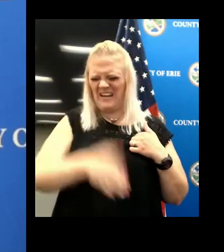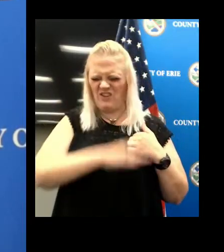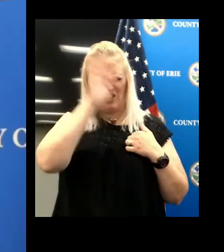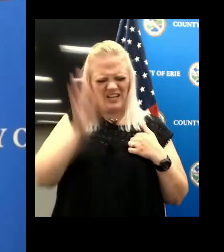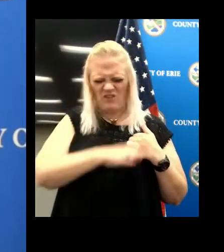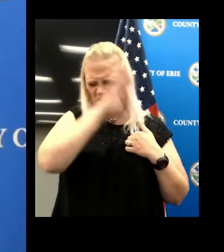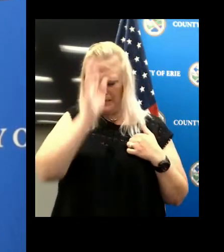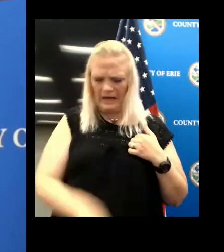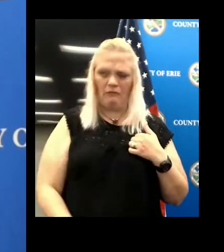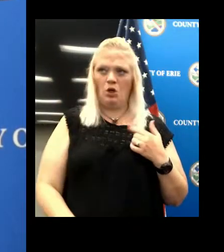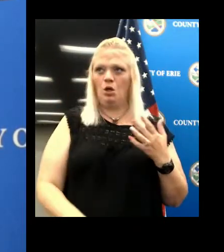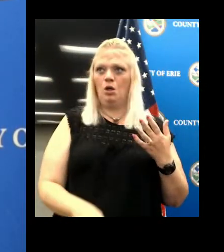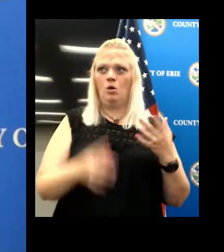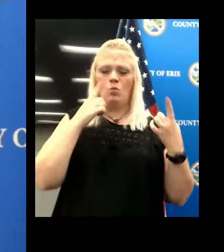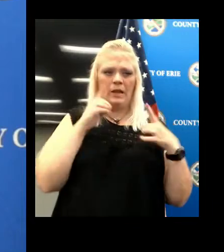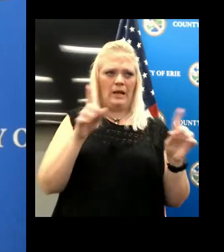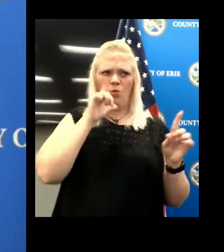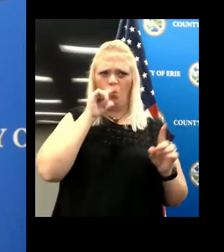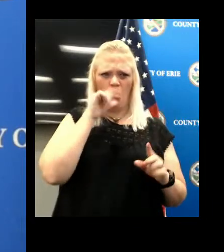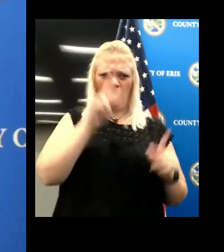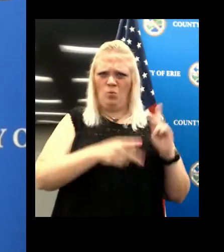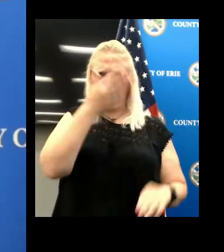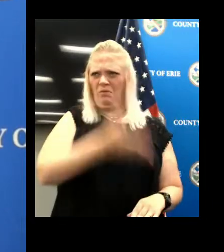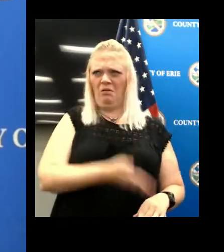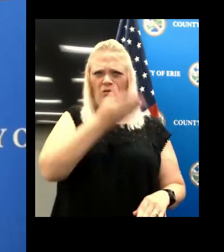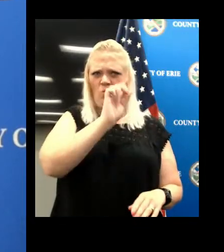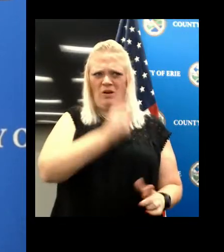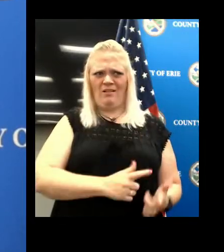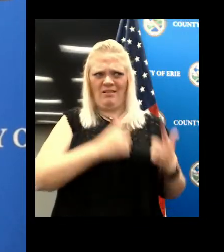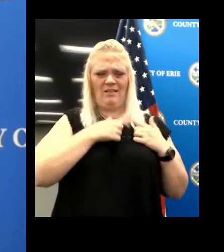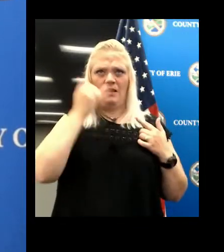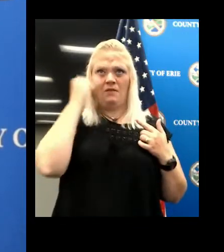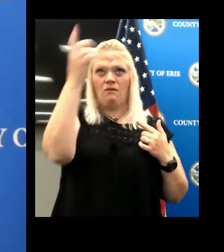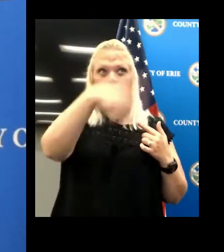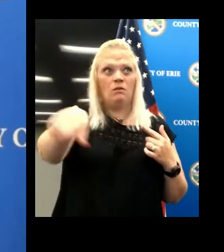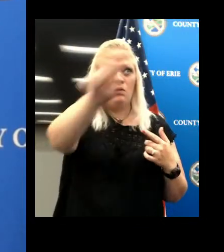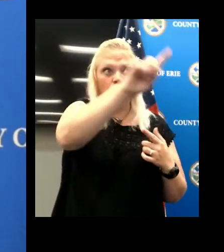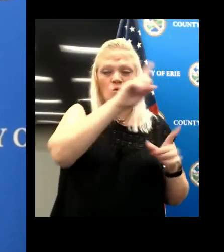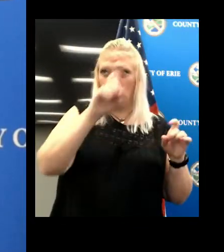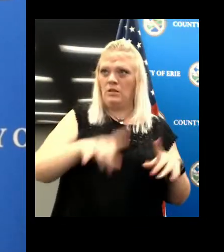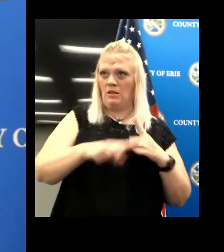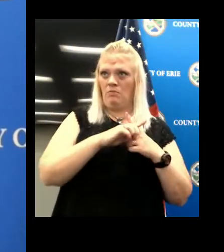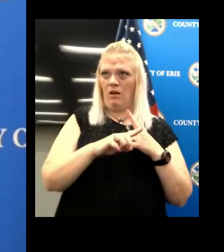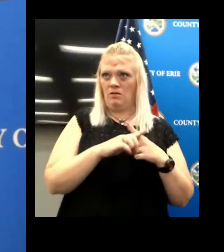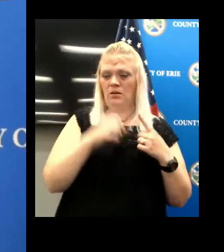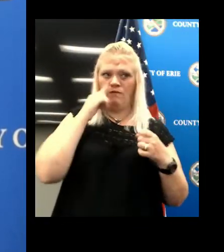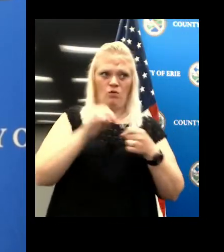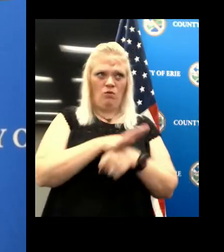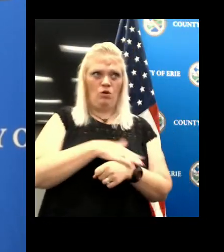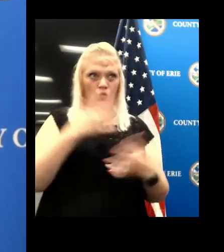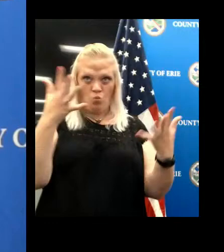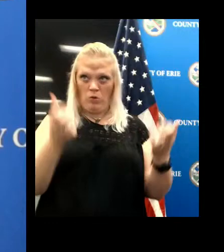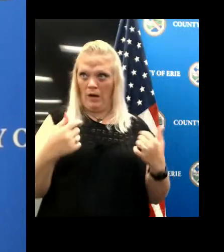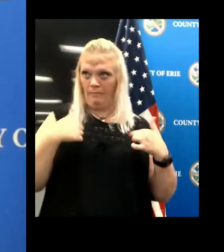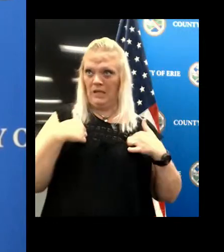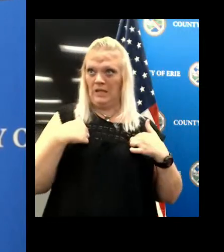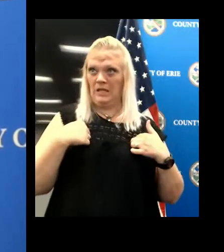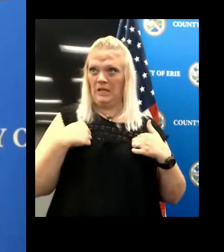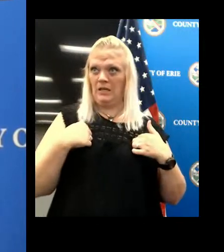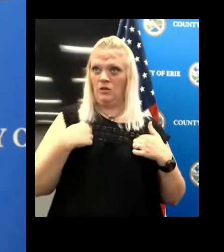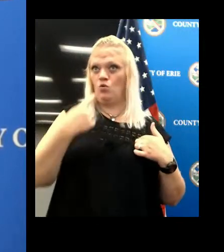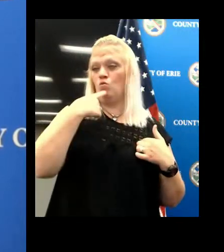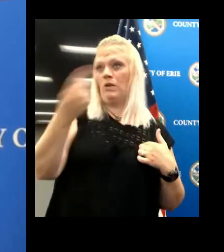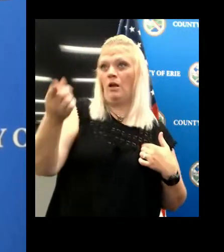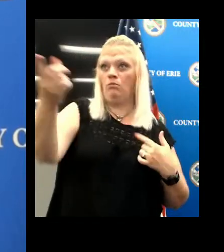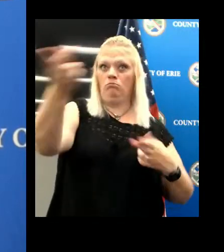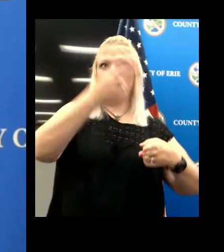to announce who these people are or where they lived. Because if any of you individuals had tested positive for coronavirus, you sure you want me to identify